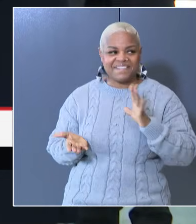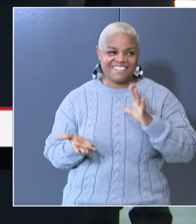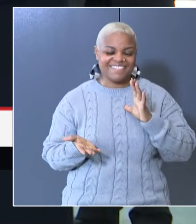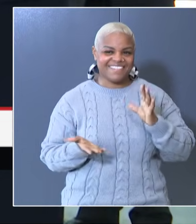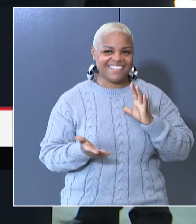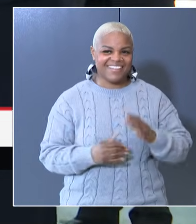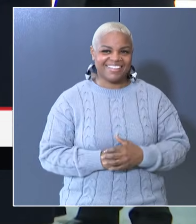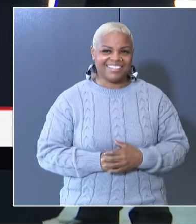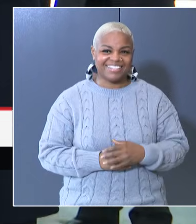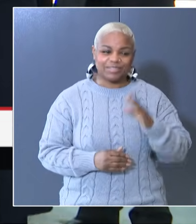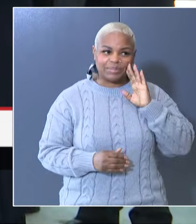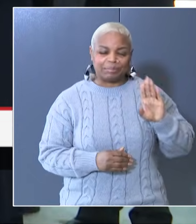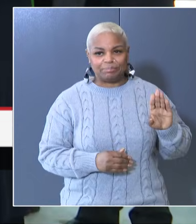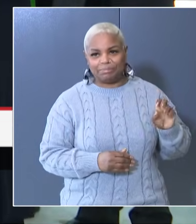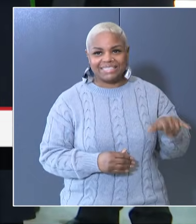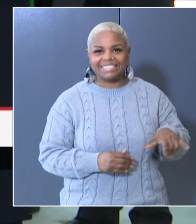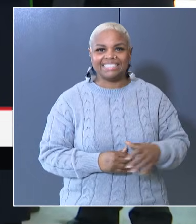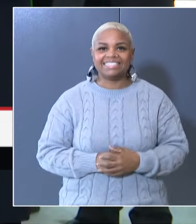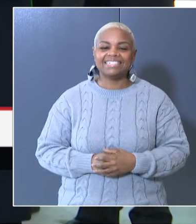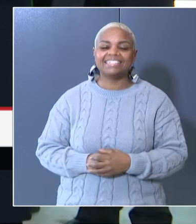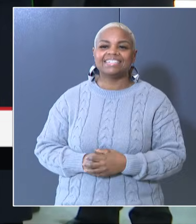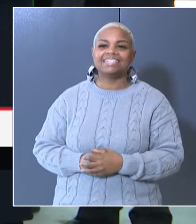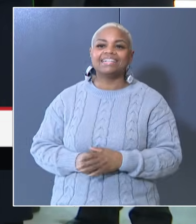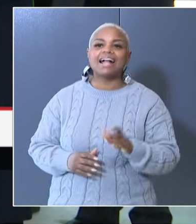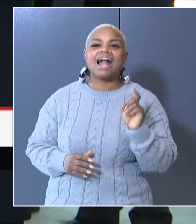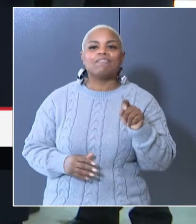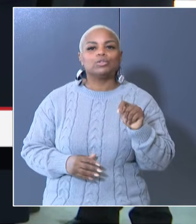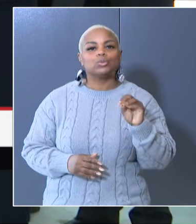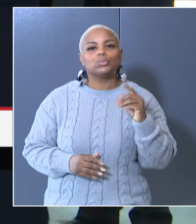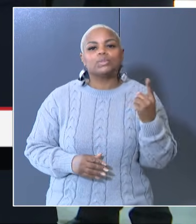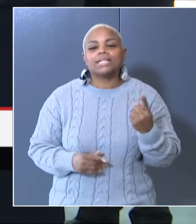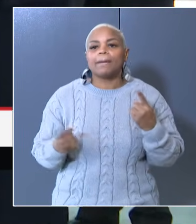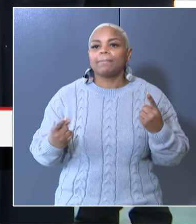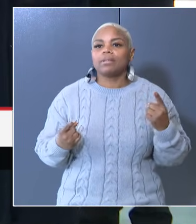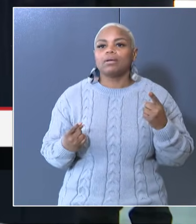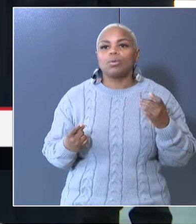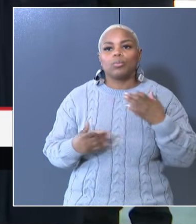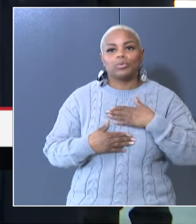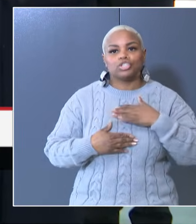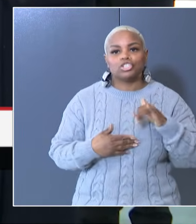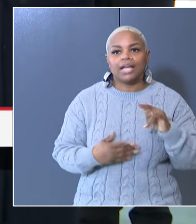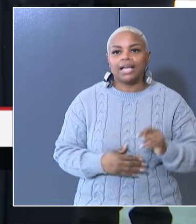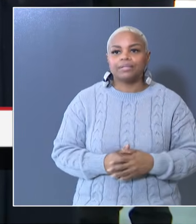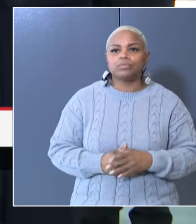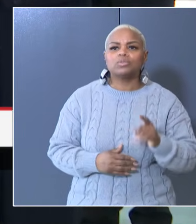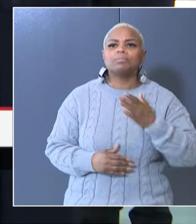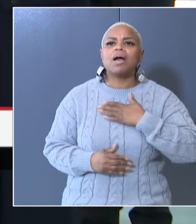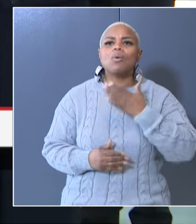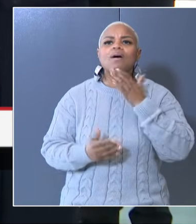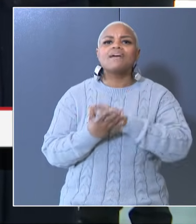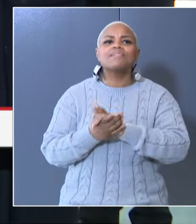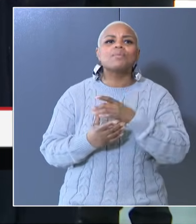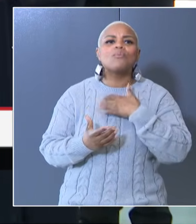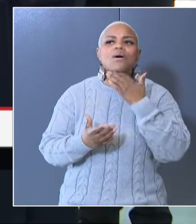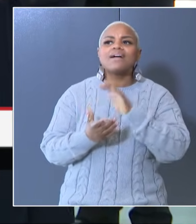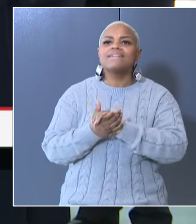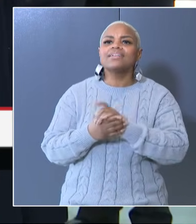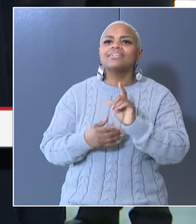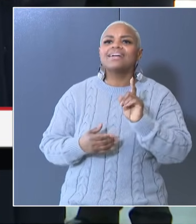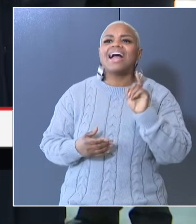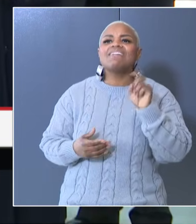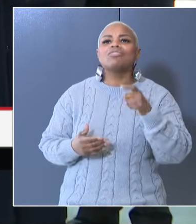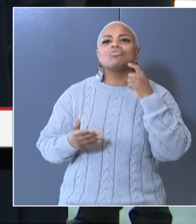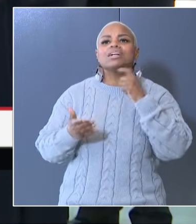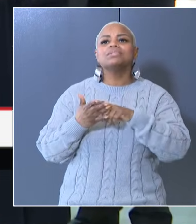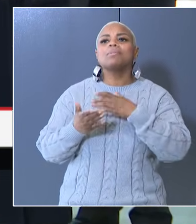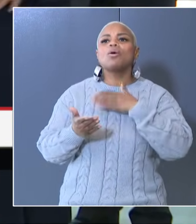Busy she is. I've got to do something. You will appreciate that I did this. Where's my wife? If I do not acknowledge her, I will not